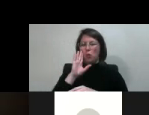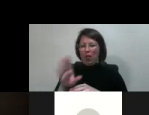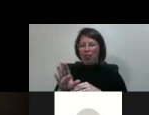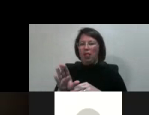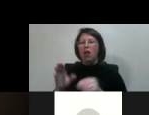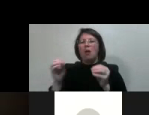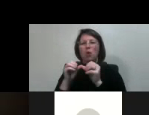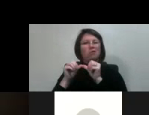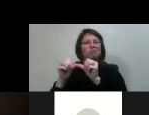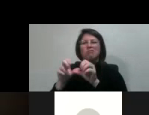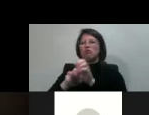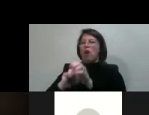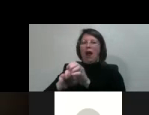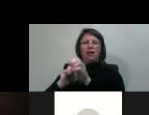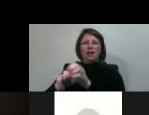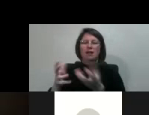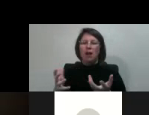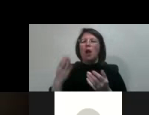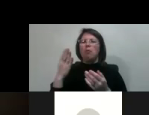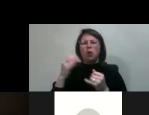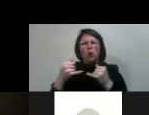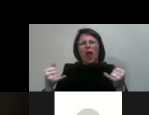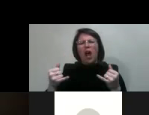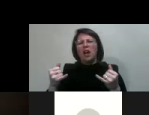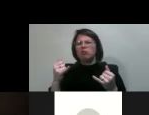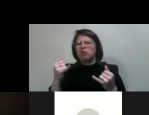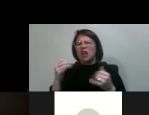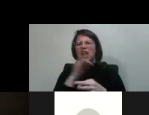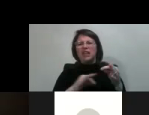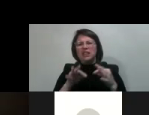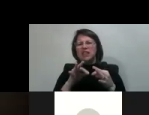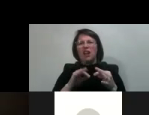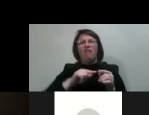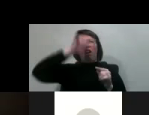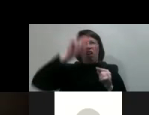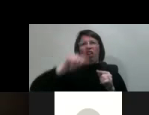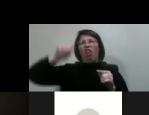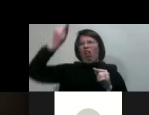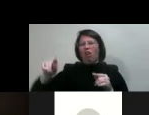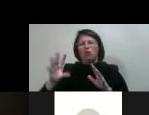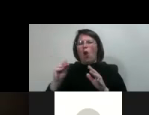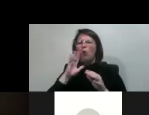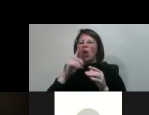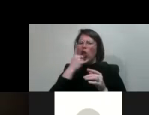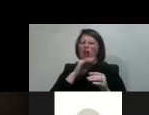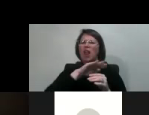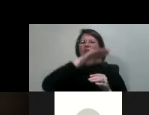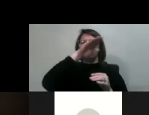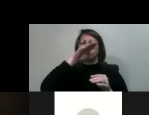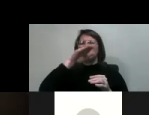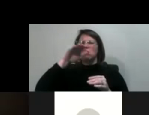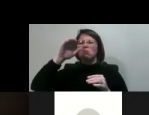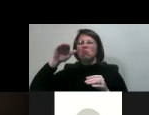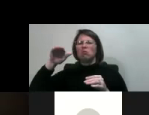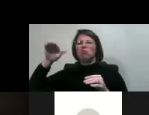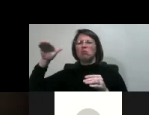seen more durable ridership. So the blue line, you can almost imagine, rather than being very peaky, is beginning to move to something a little more smooth throughout